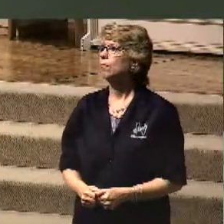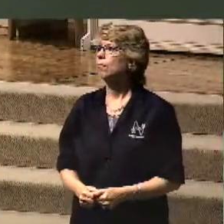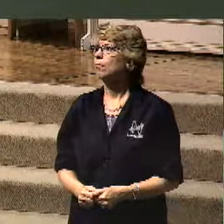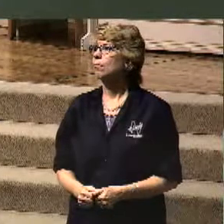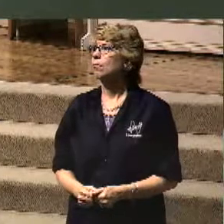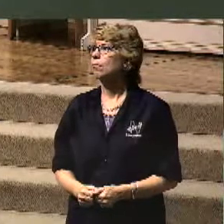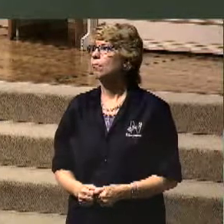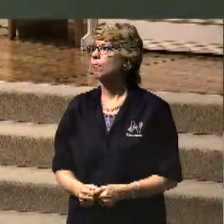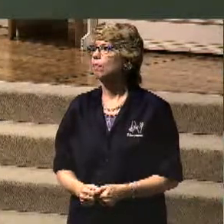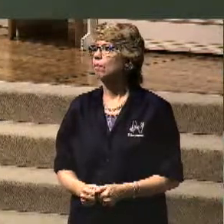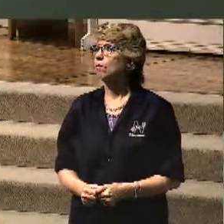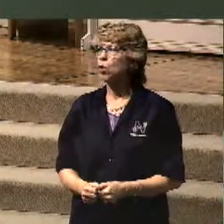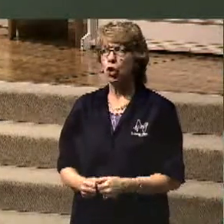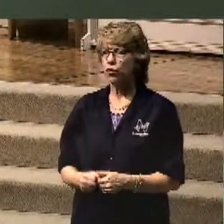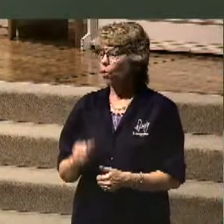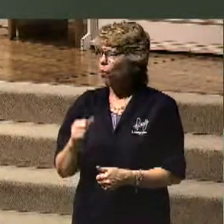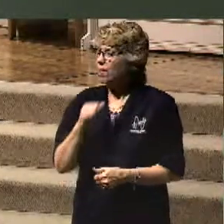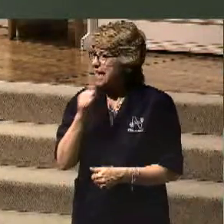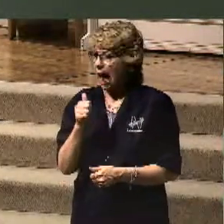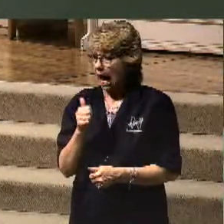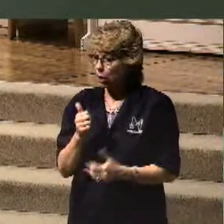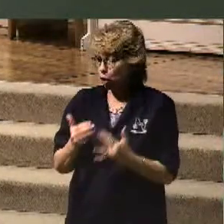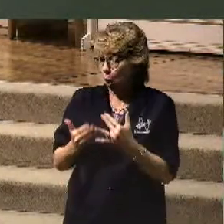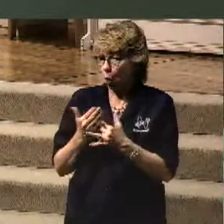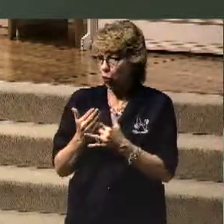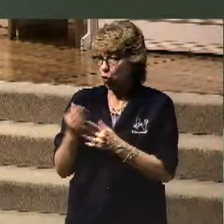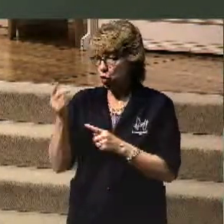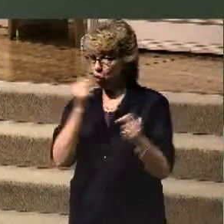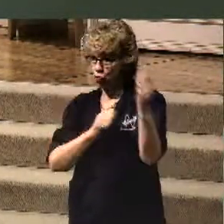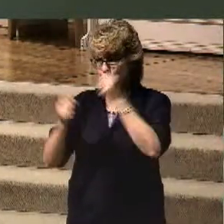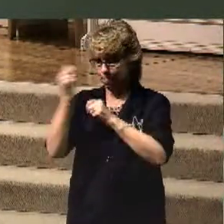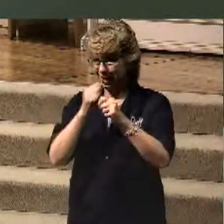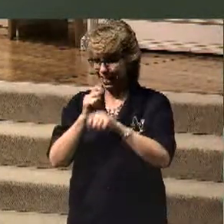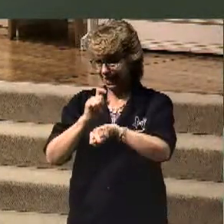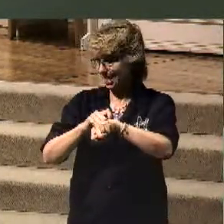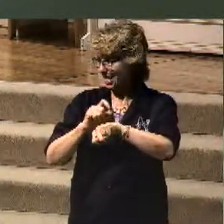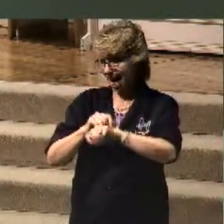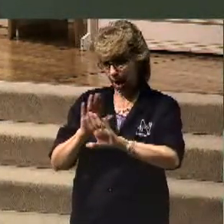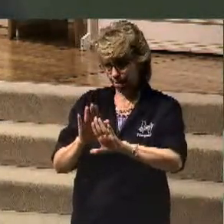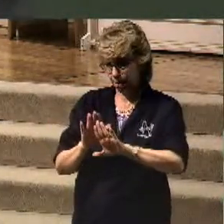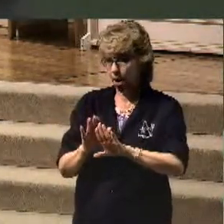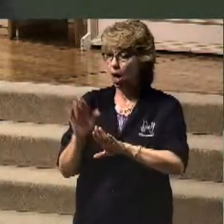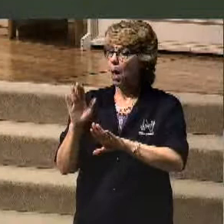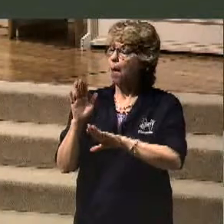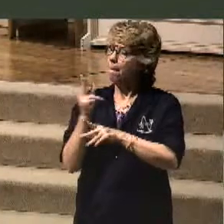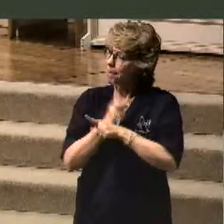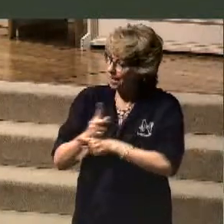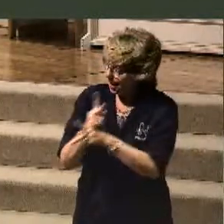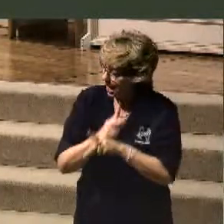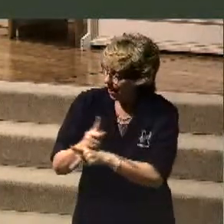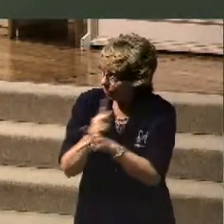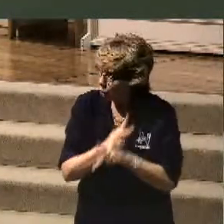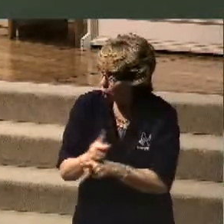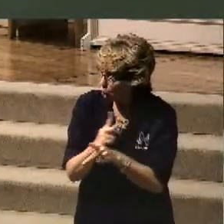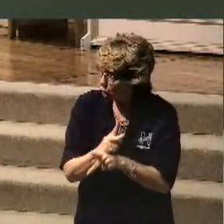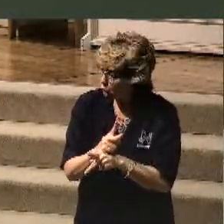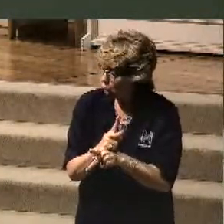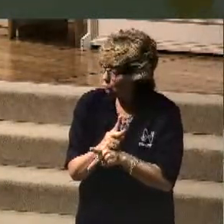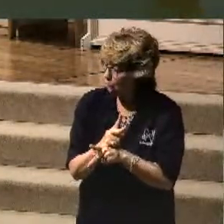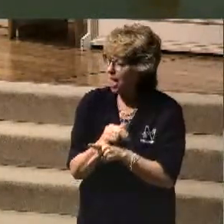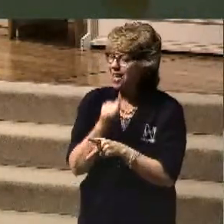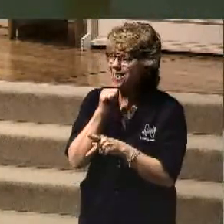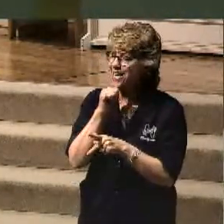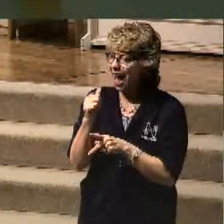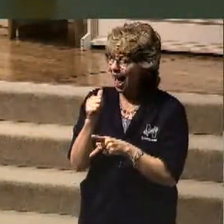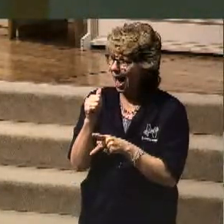would be going through the tribulation period. I'll say this and we'll move on. Be cautious and be so ever careful to